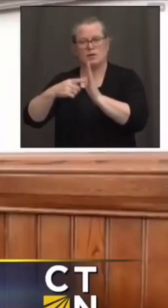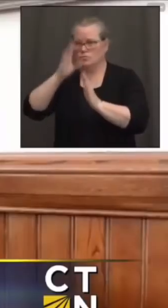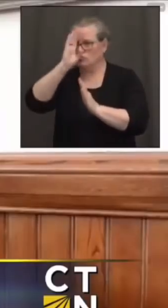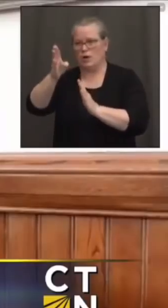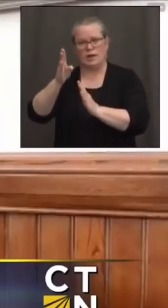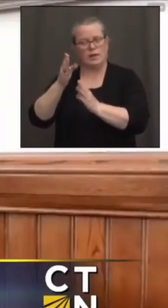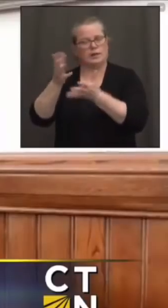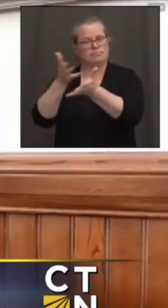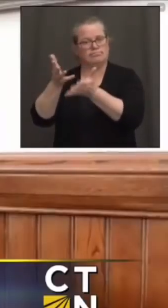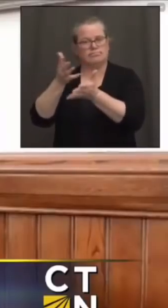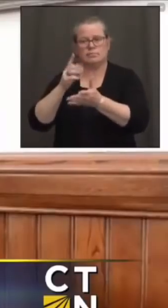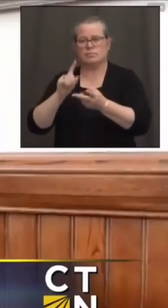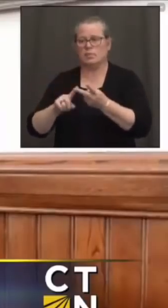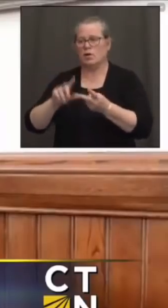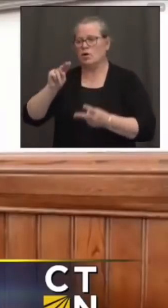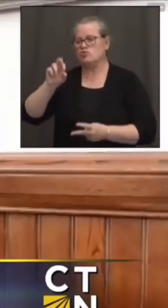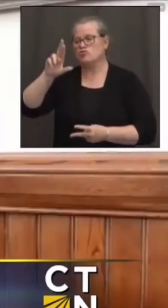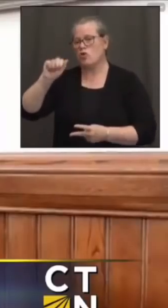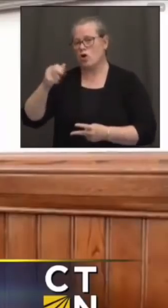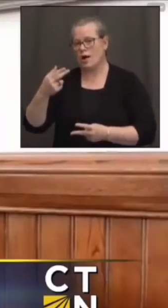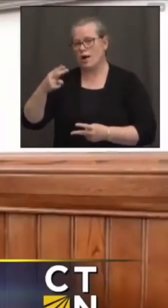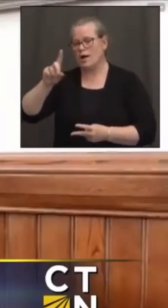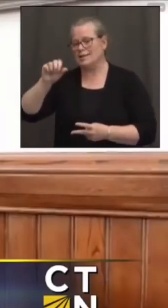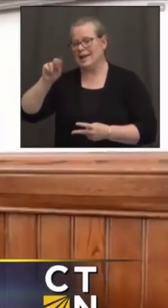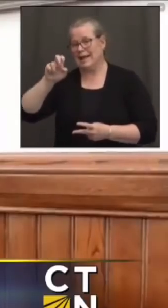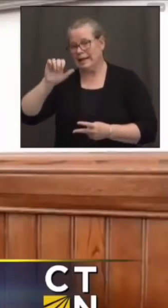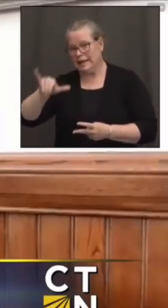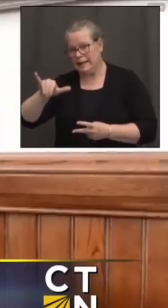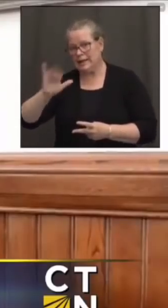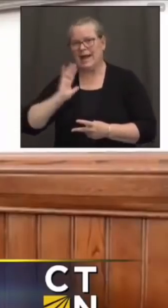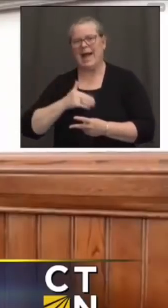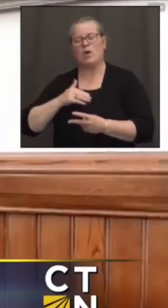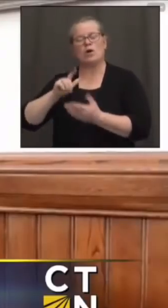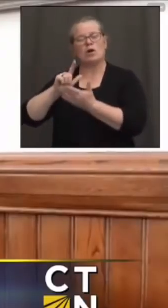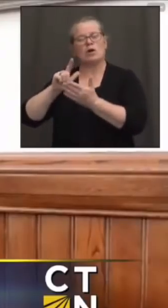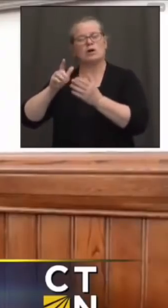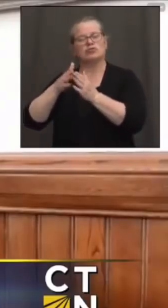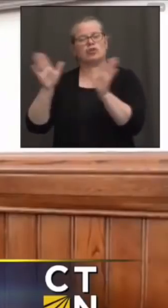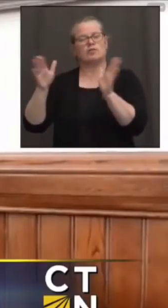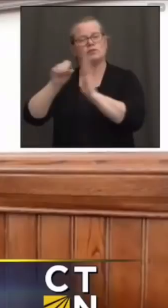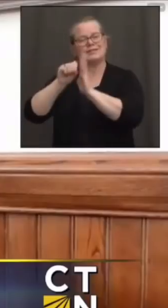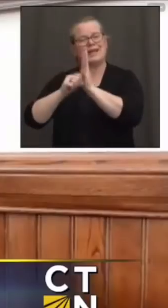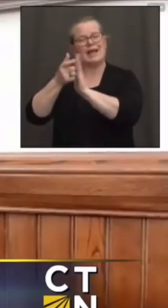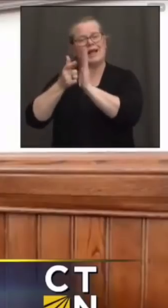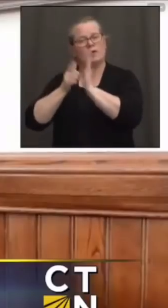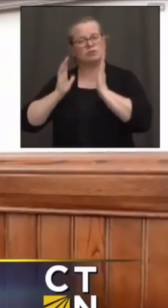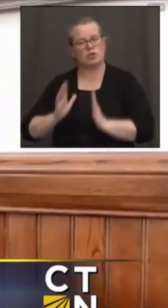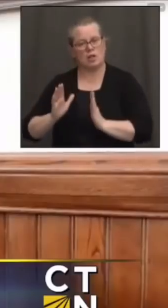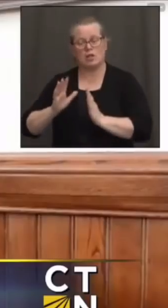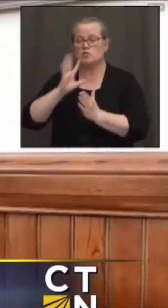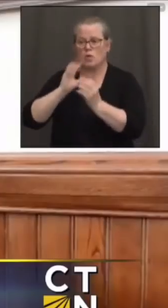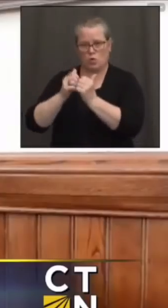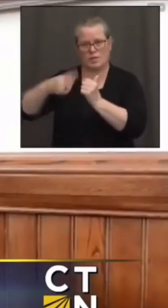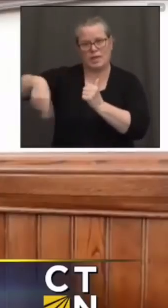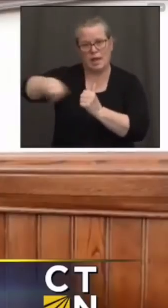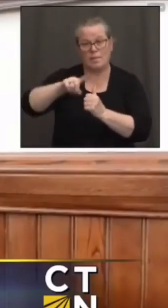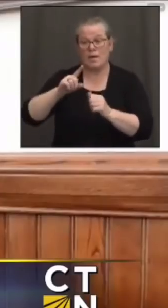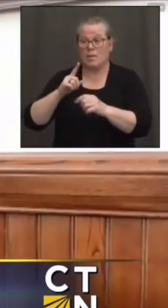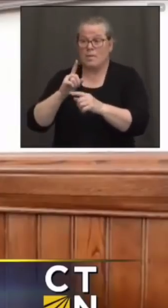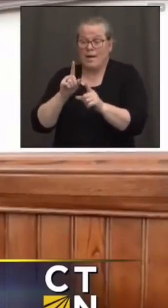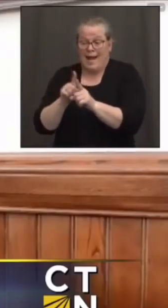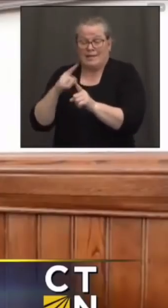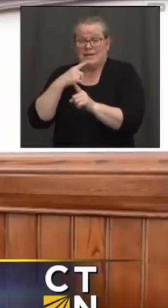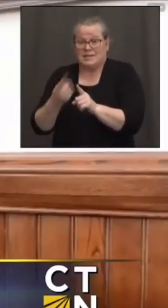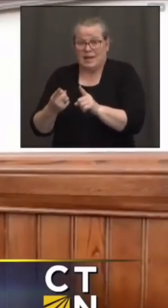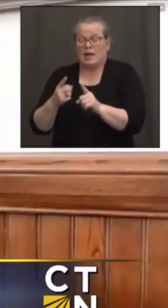As well as Nora Danahy, our general counsel, who also spoke to them. But as I stated, Sue, this legislation that's going to be taken